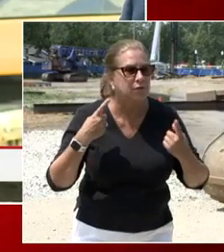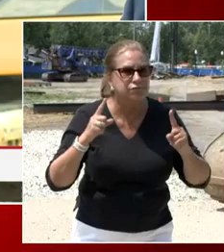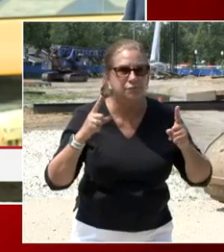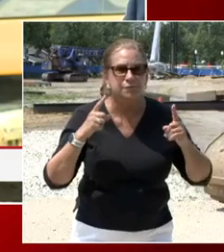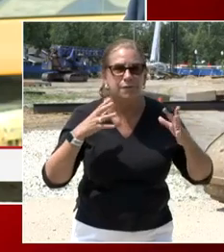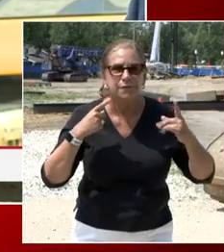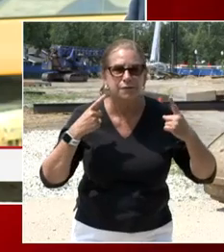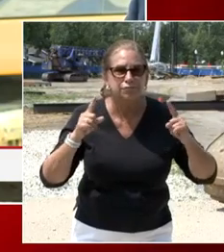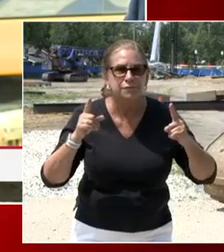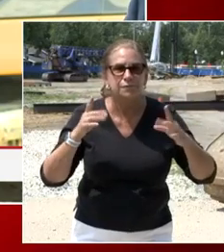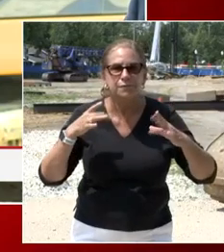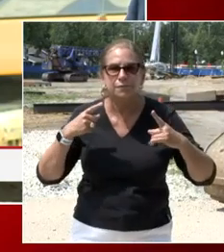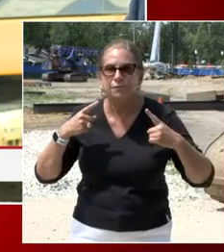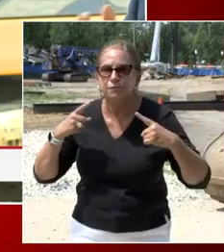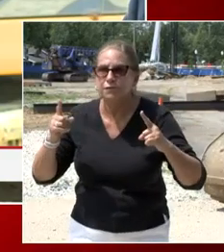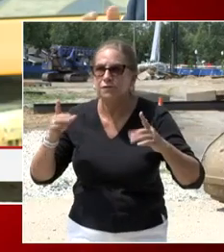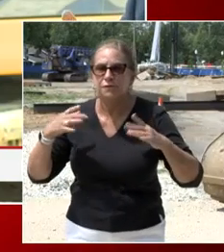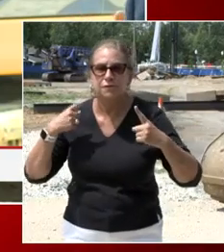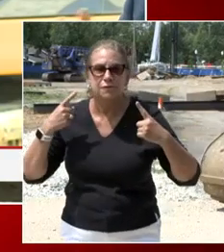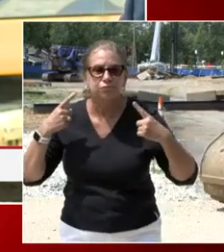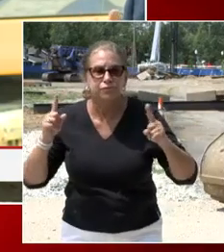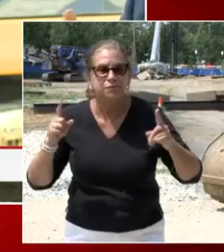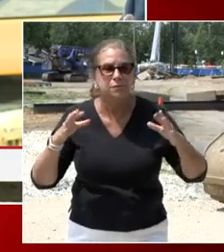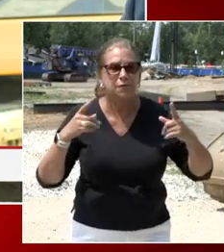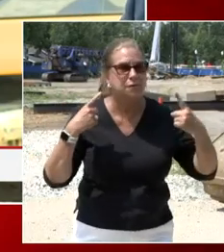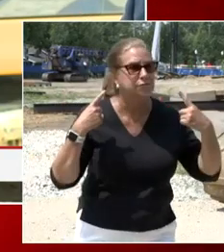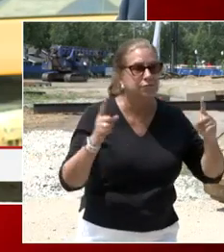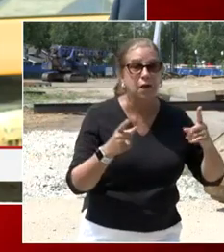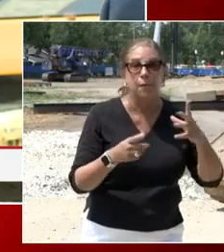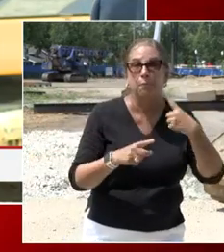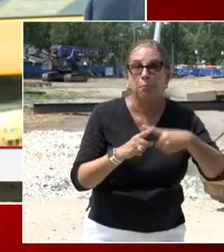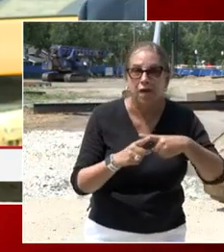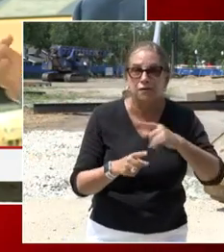right here on the campus of St. Elizabeth's.